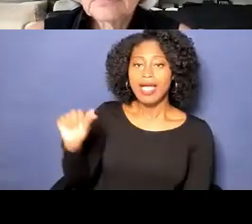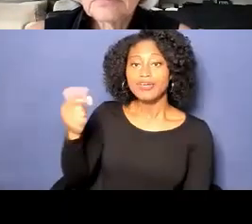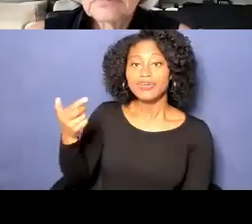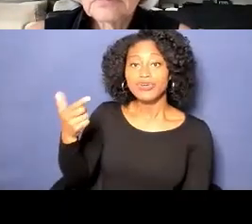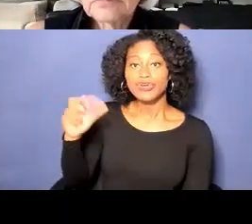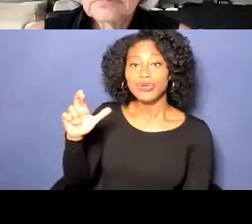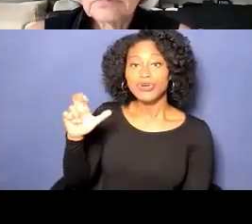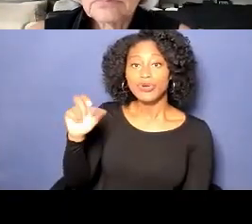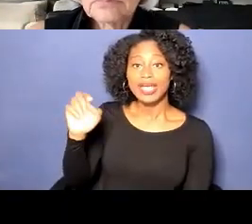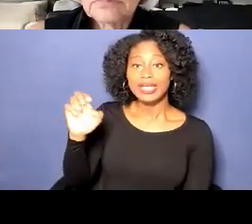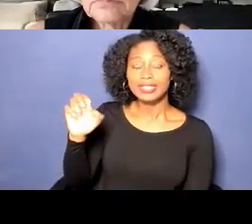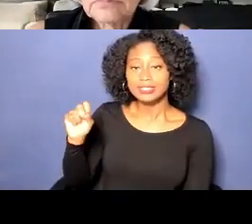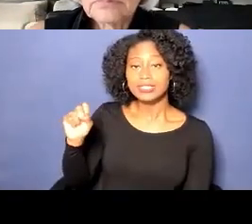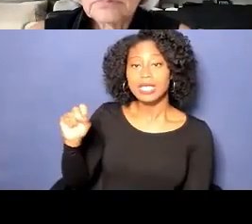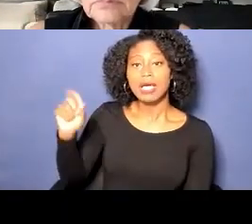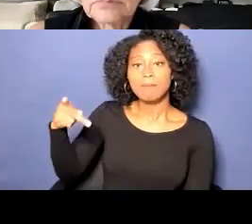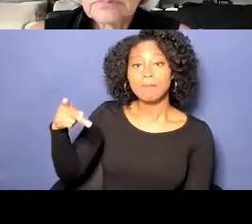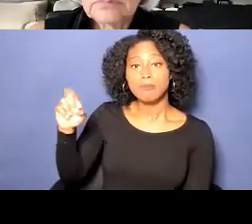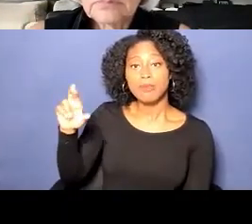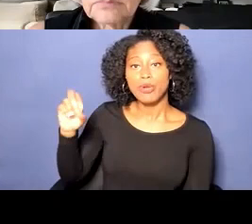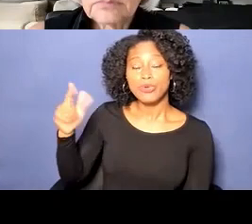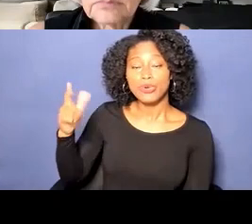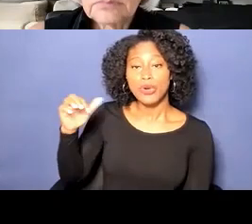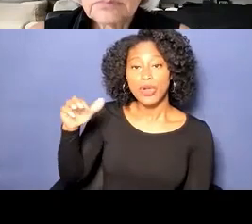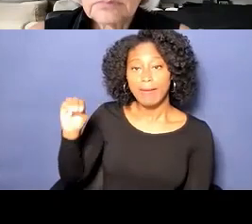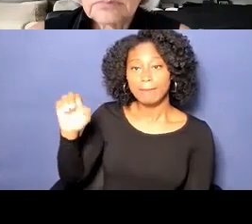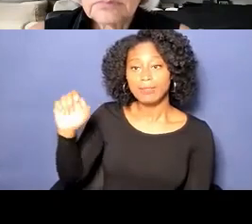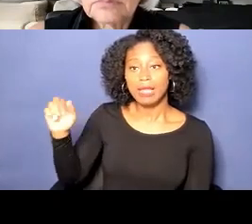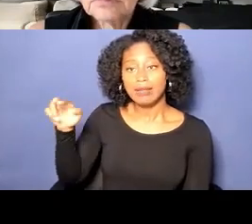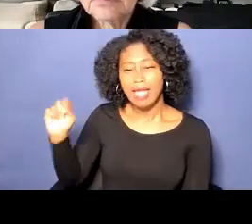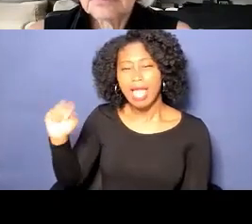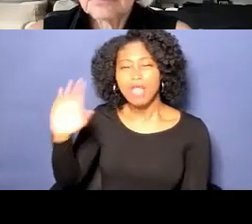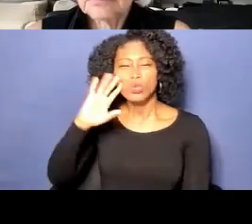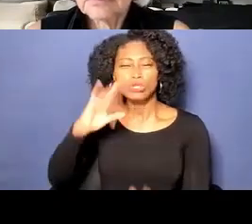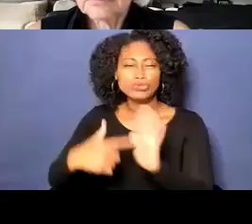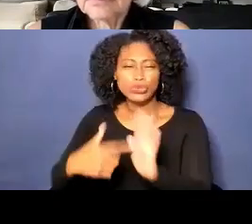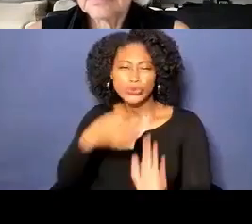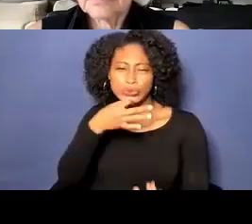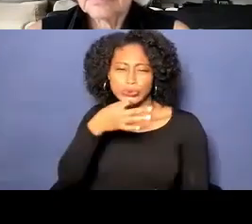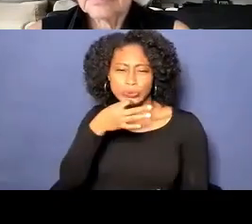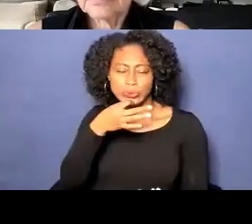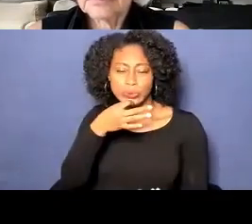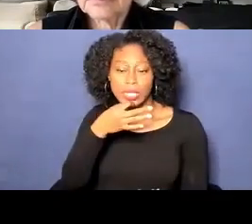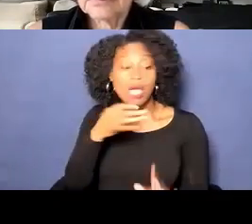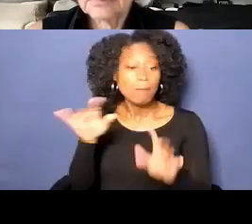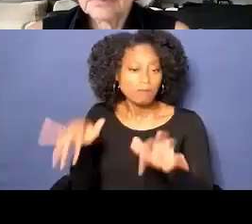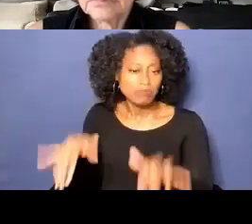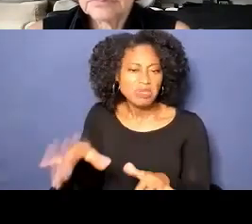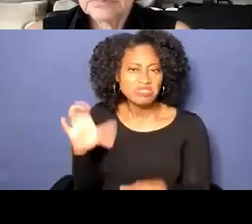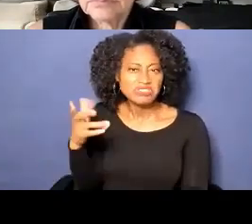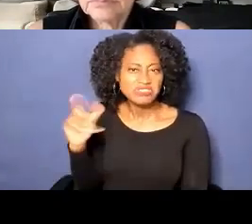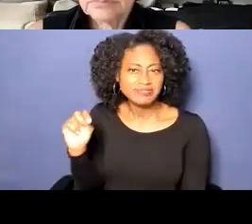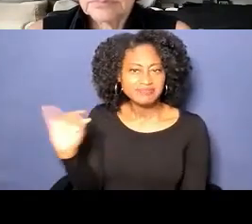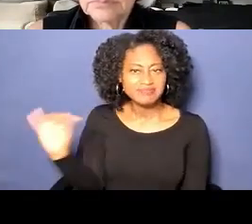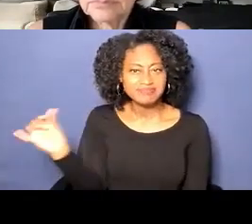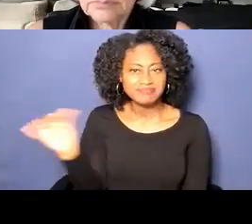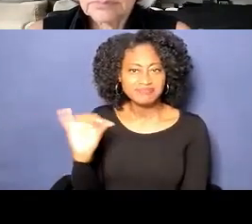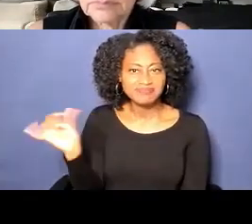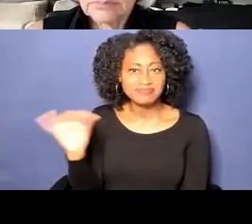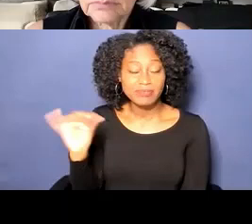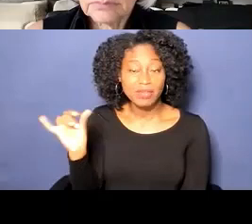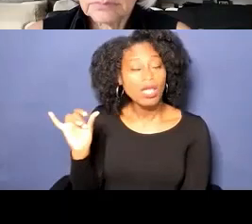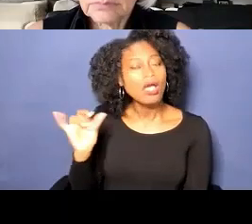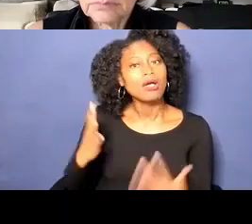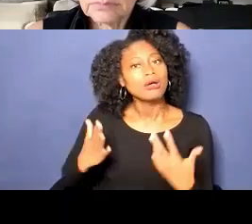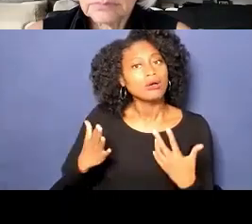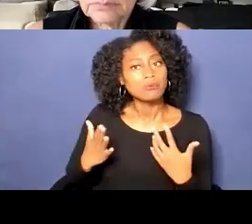definitely display that email a couple of times here and put it into the chat as well. We're more than